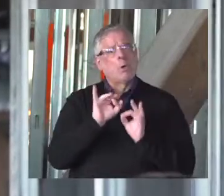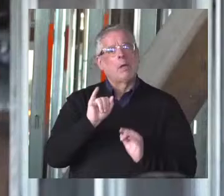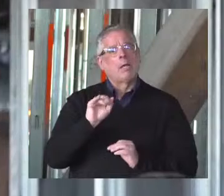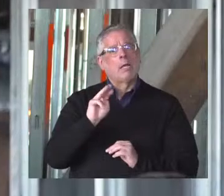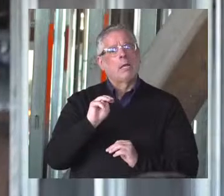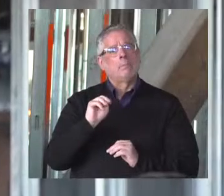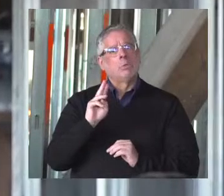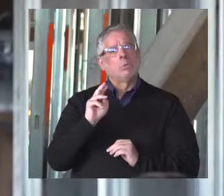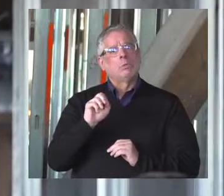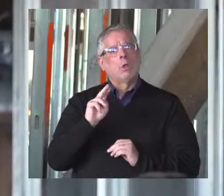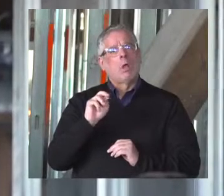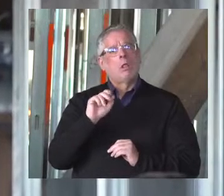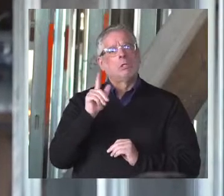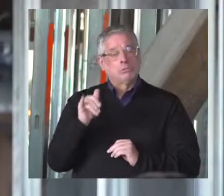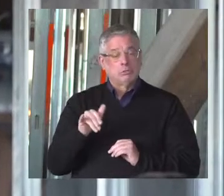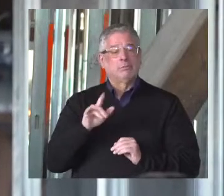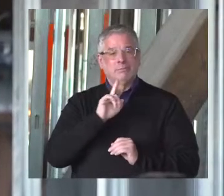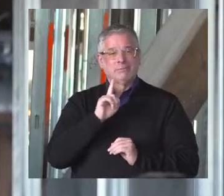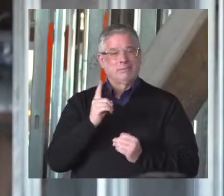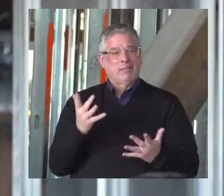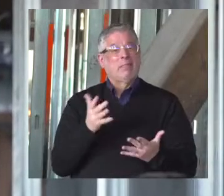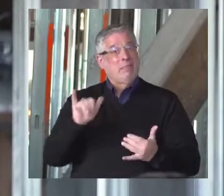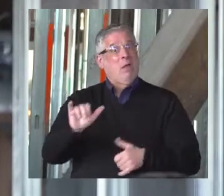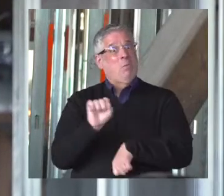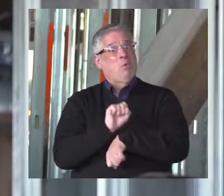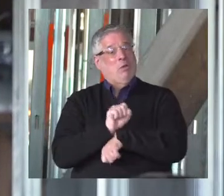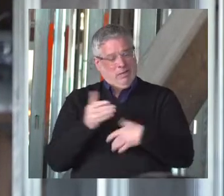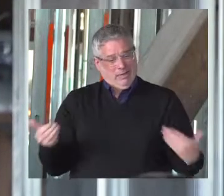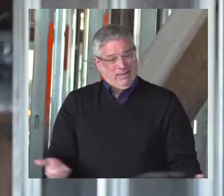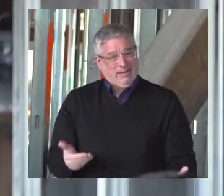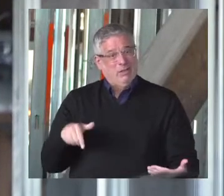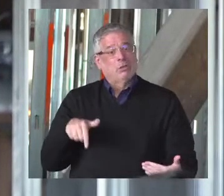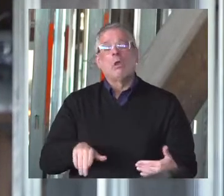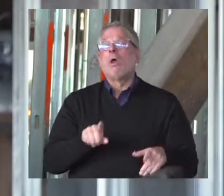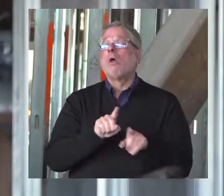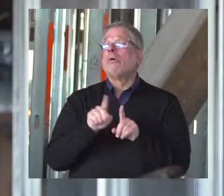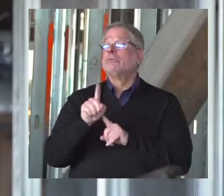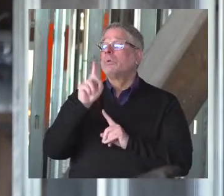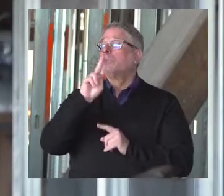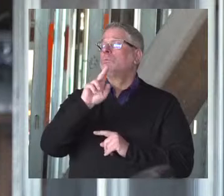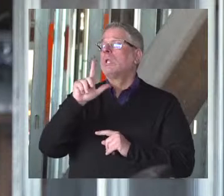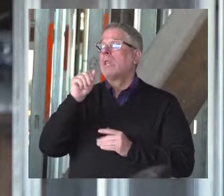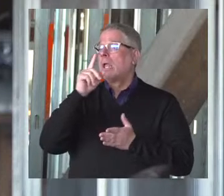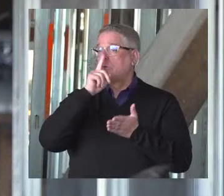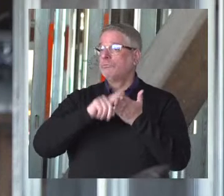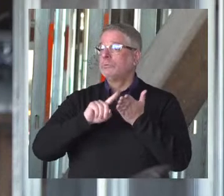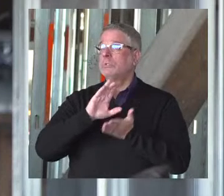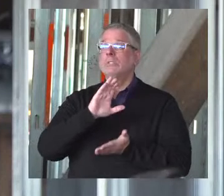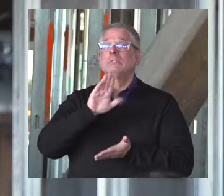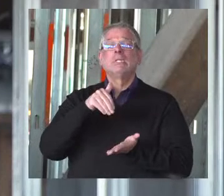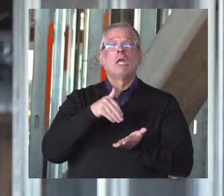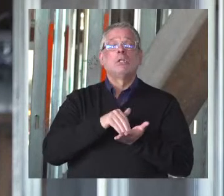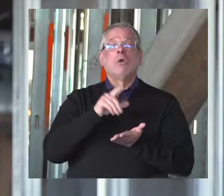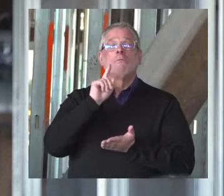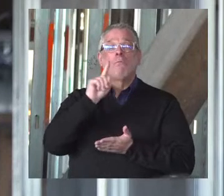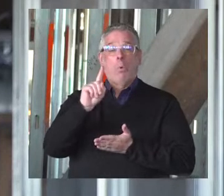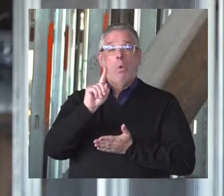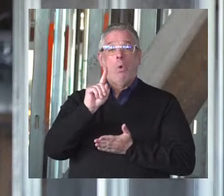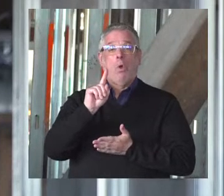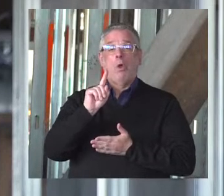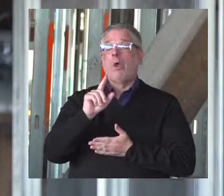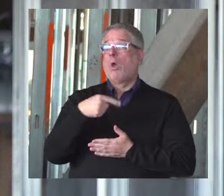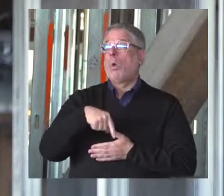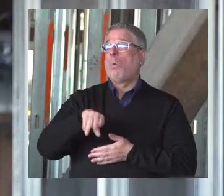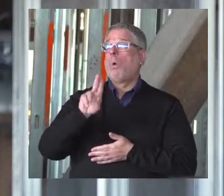is. That work will be done here. The UCLA Research Park will also become the home of the UCLA's Center for Quantum Science and